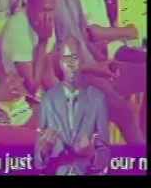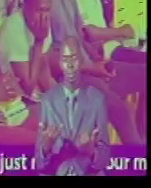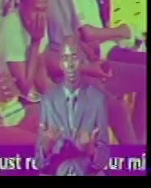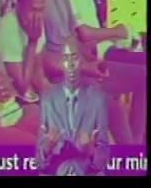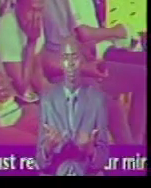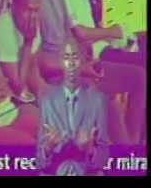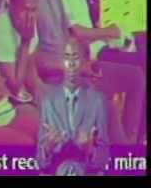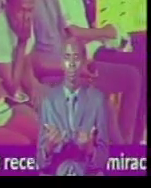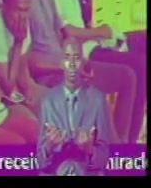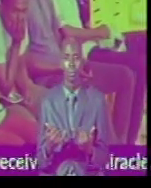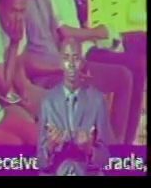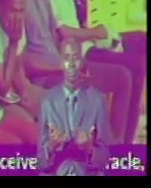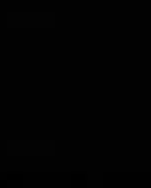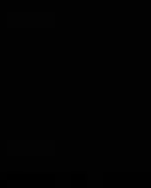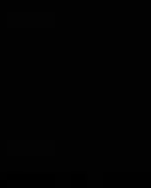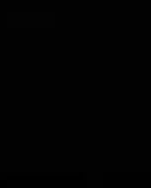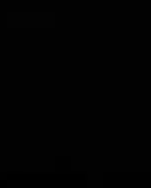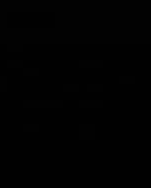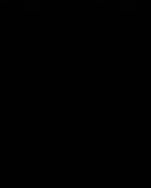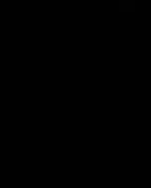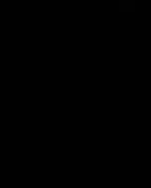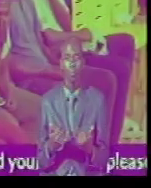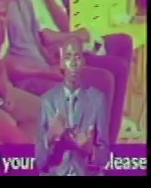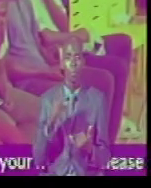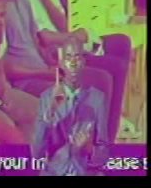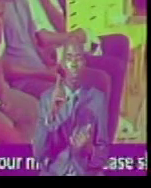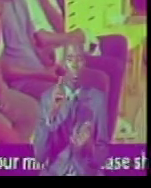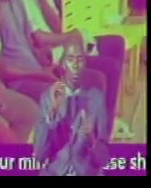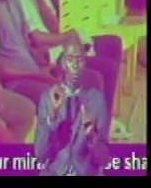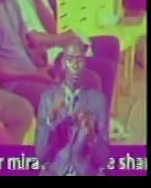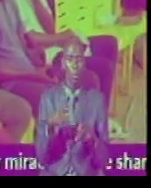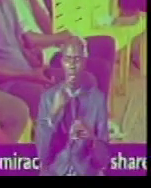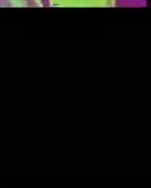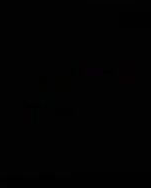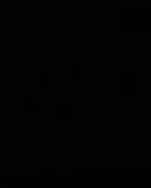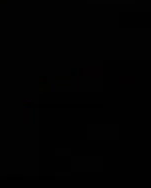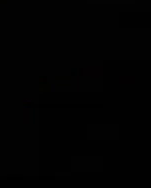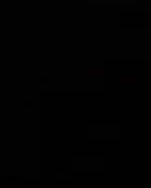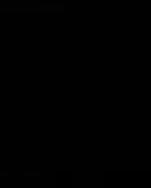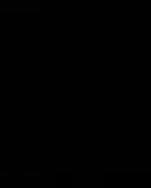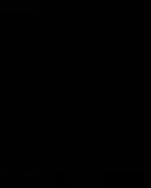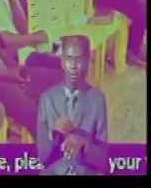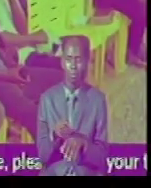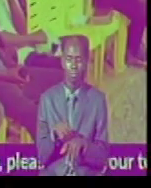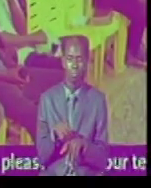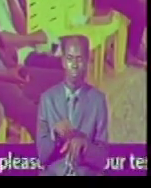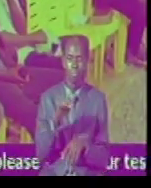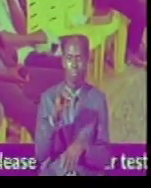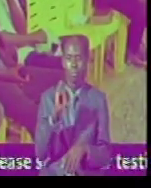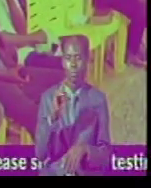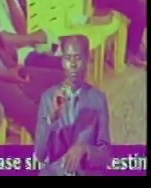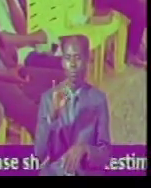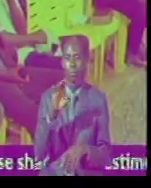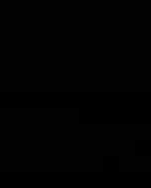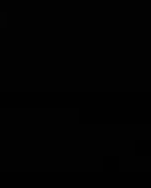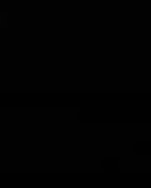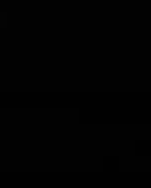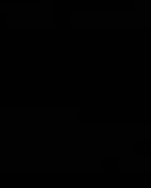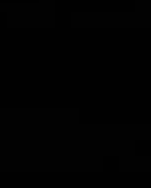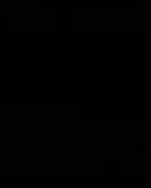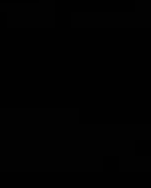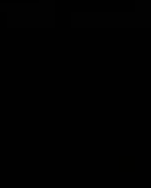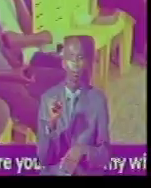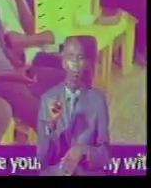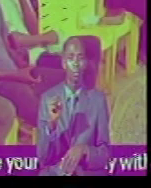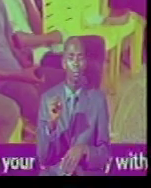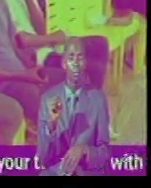Ruth, which we took the other time. She says she's been having itches for on her leg before the prayer, but after the prayer of the